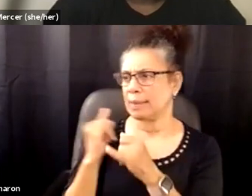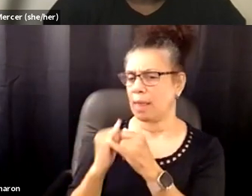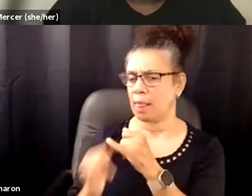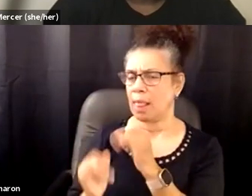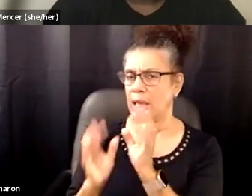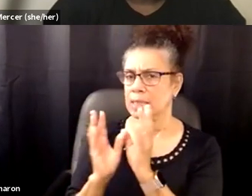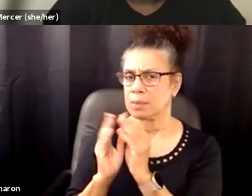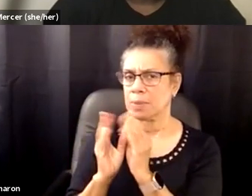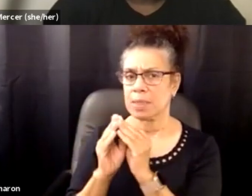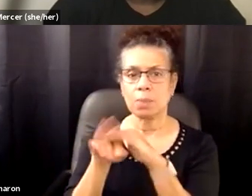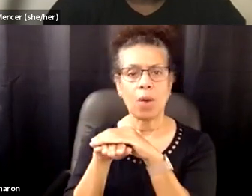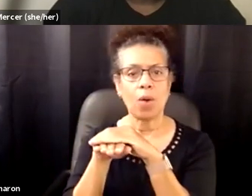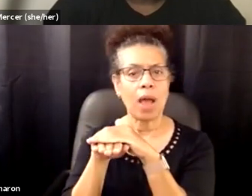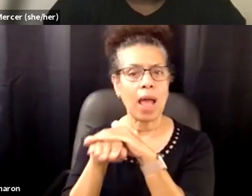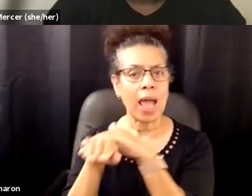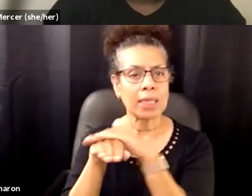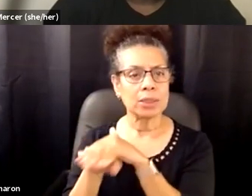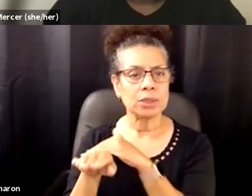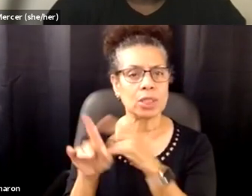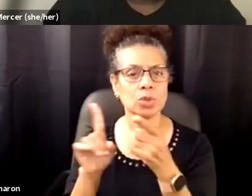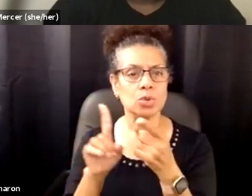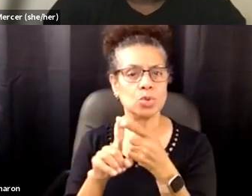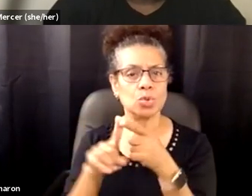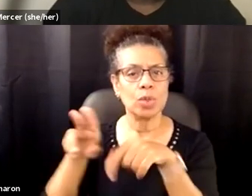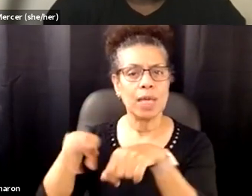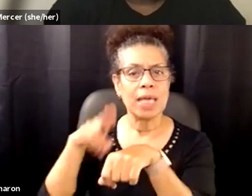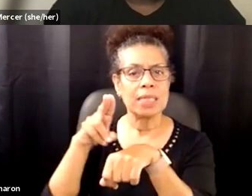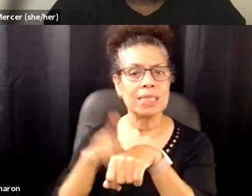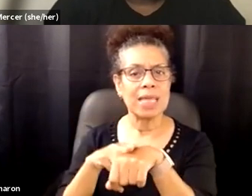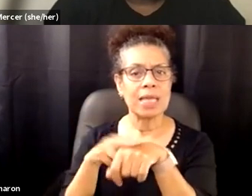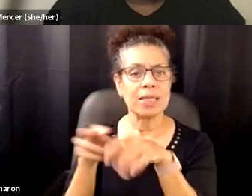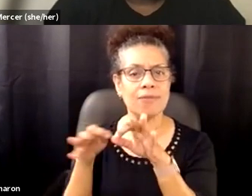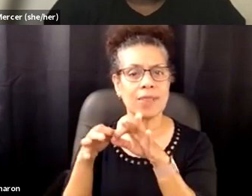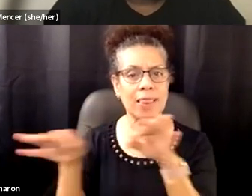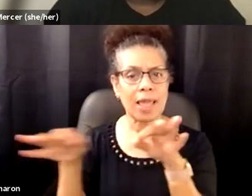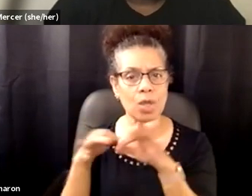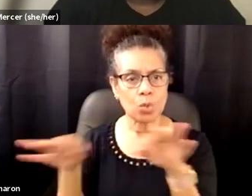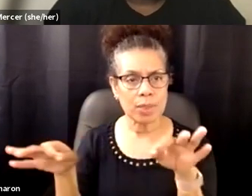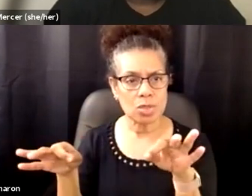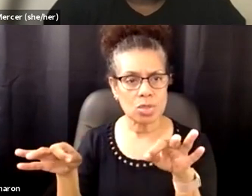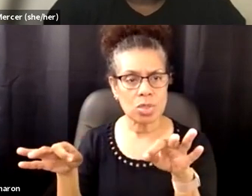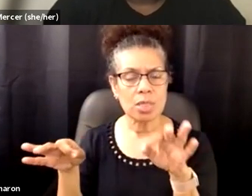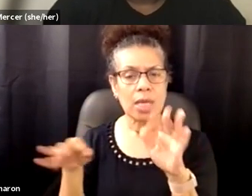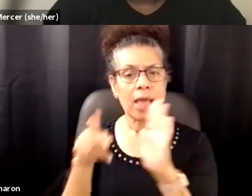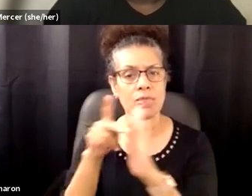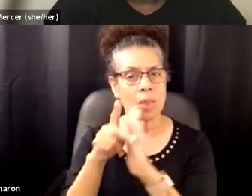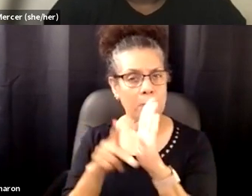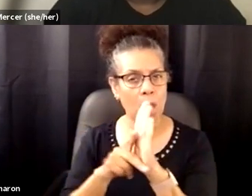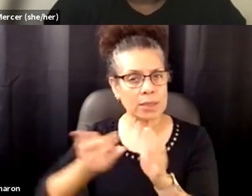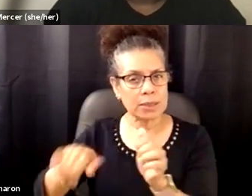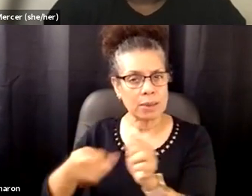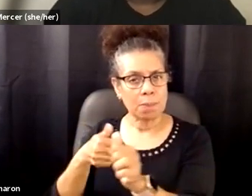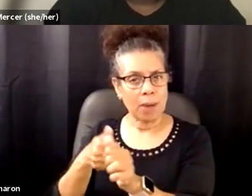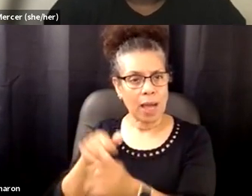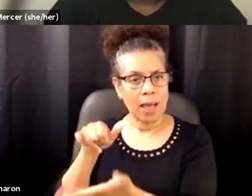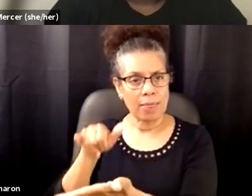about access to uh to native language um and uh the policy kind of rationale behind that that we that